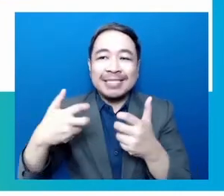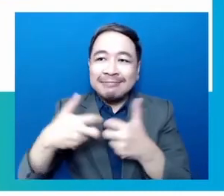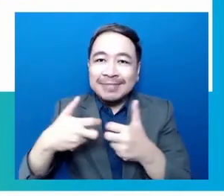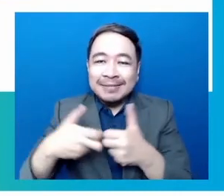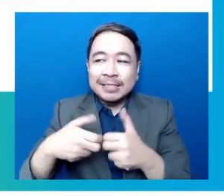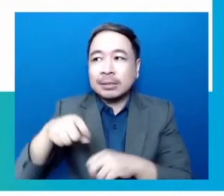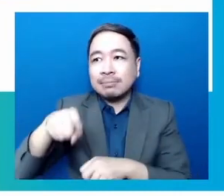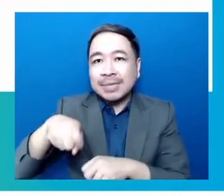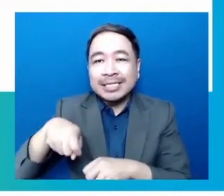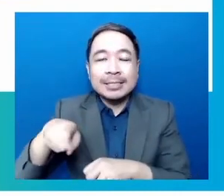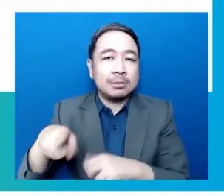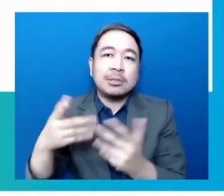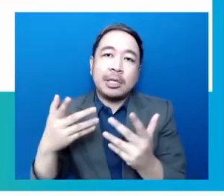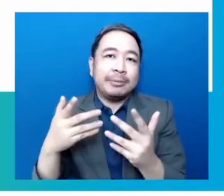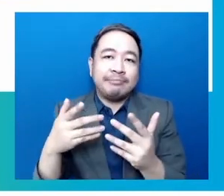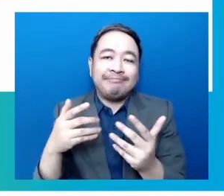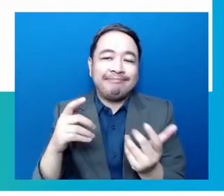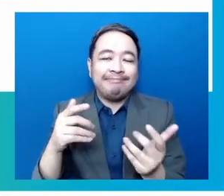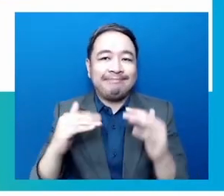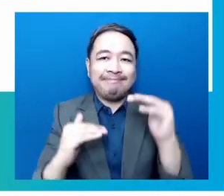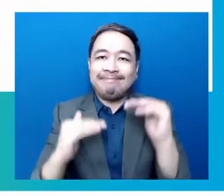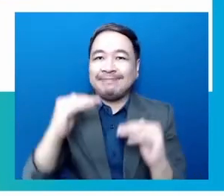Since